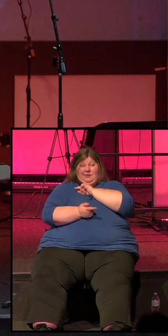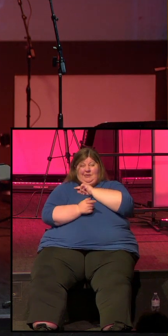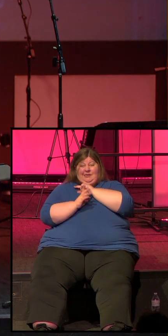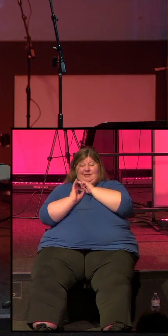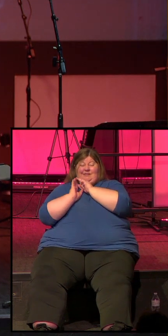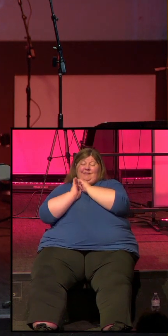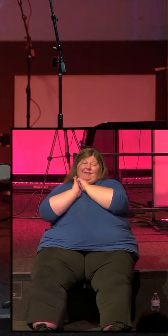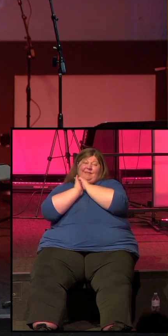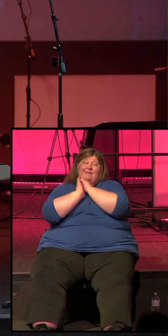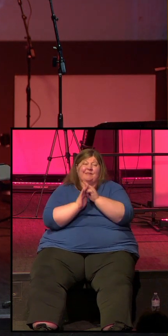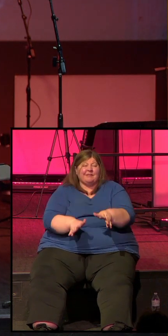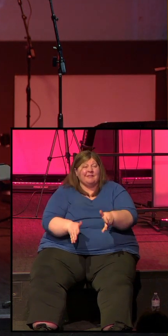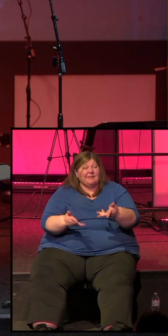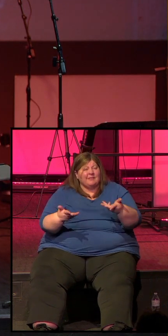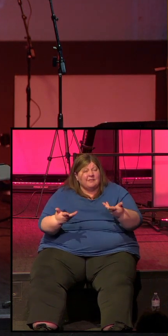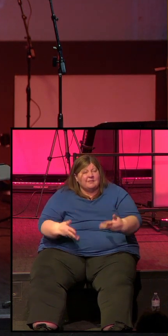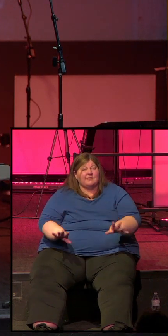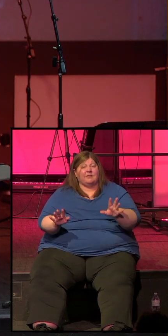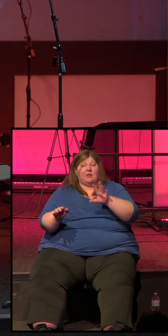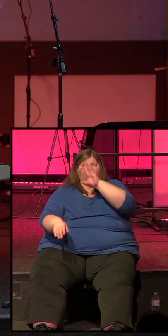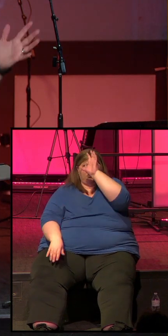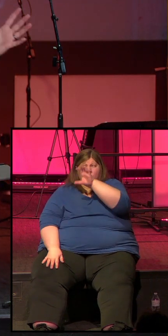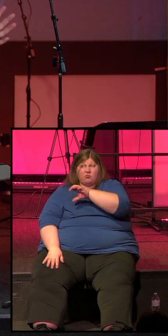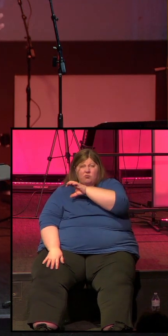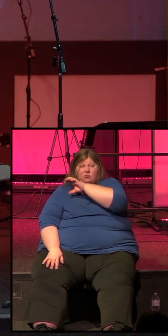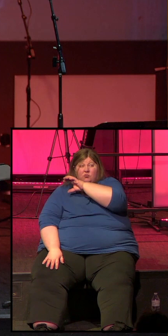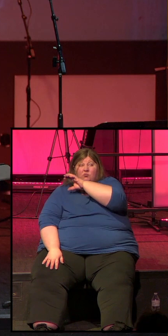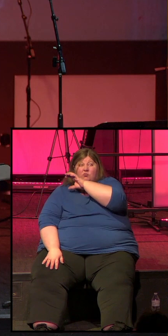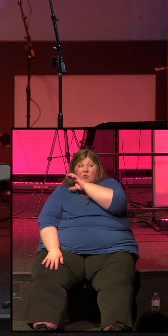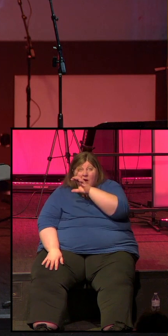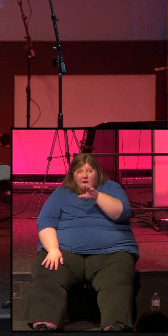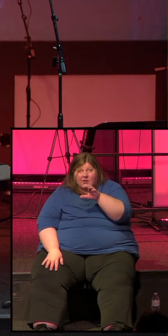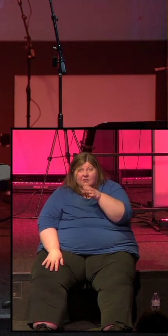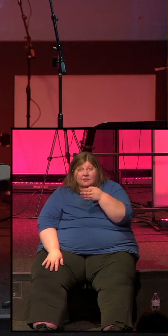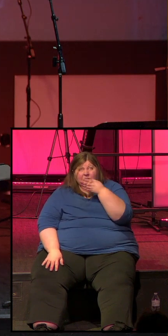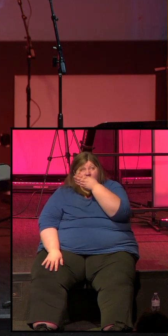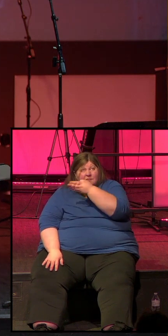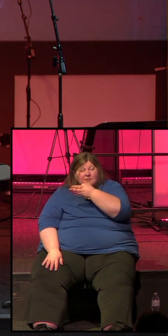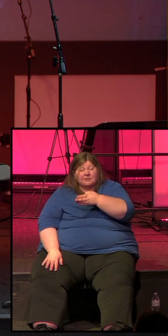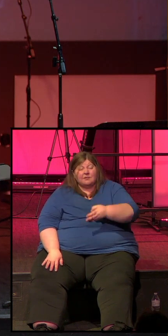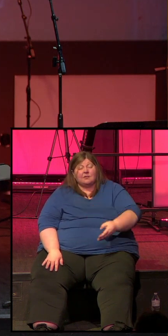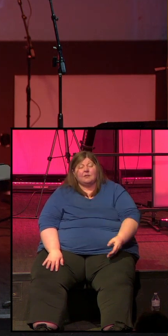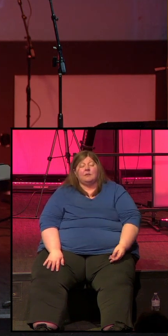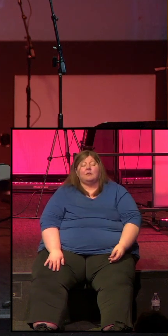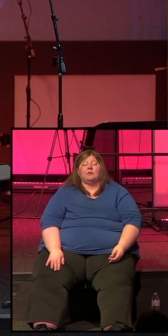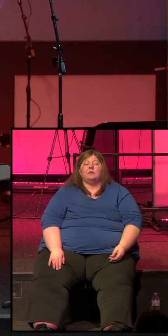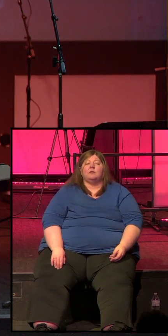it away, nailing it to the, say it with me, yes, cross.